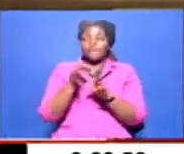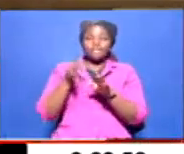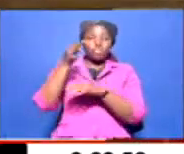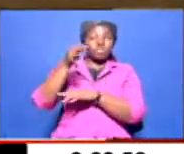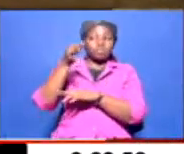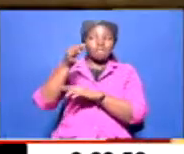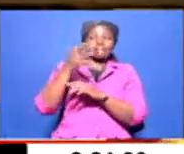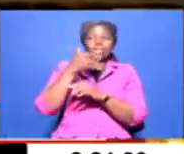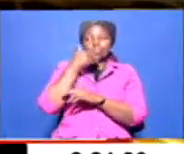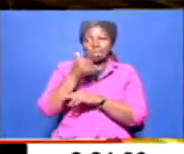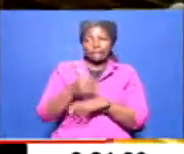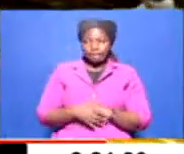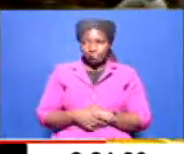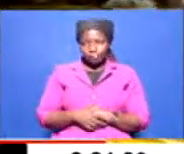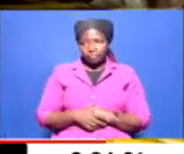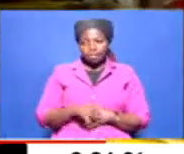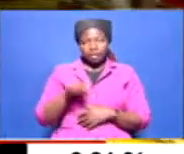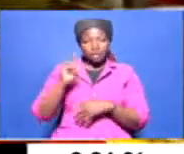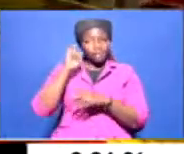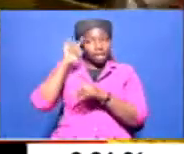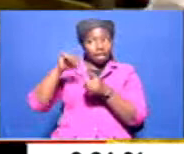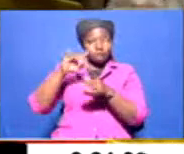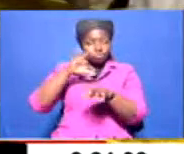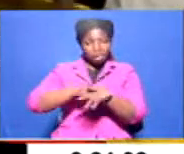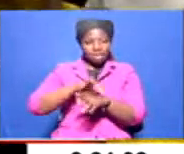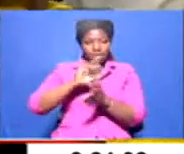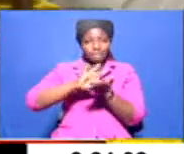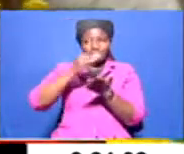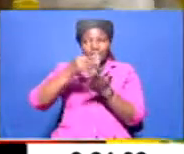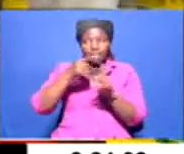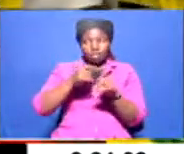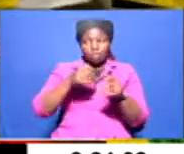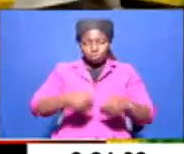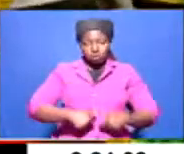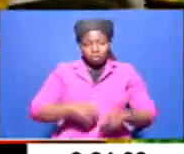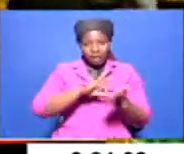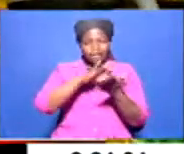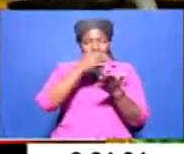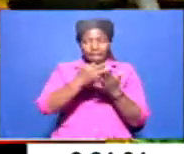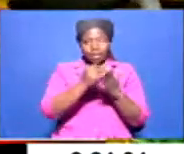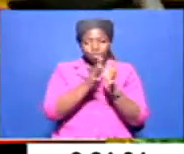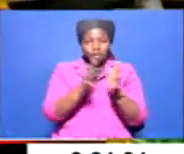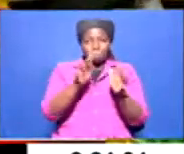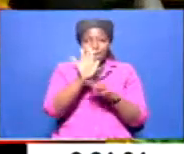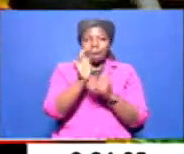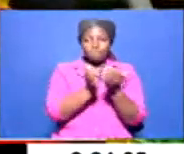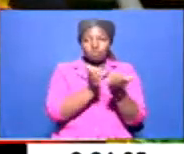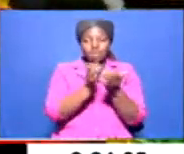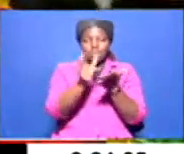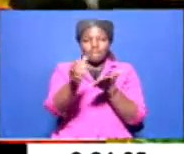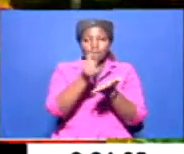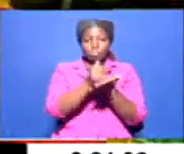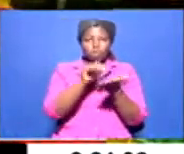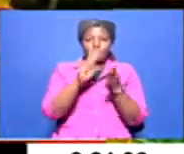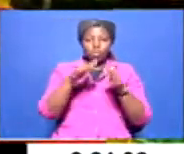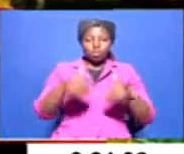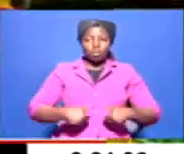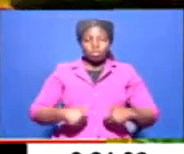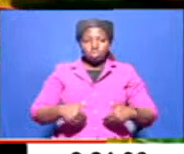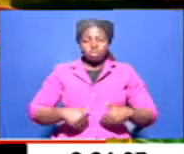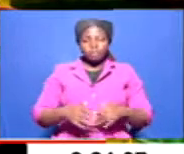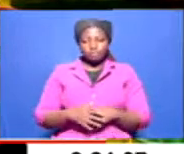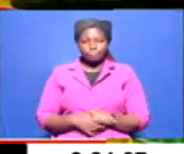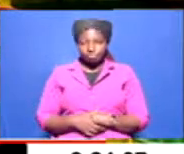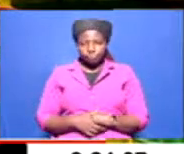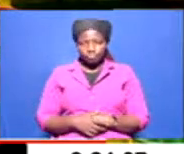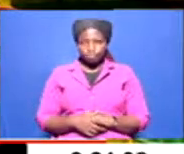from the Youth Enterprise Fund to expand their business and in this way create more employment for the youth. Yusuf Far reporting for Young and Industrious